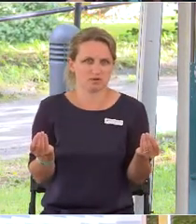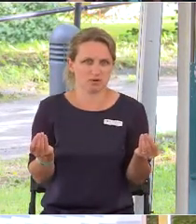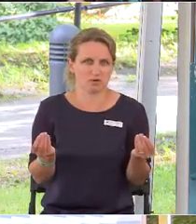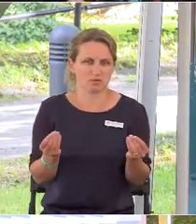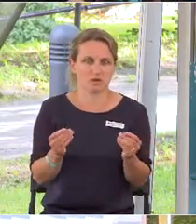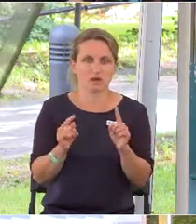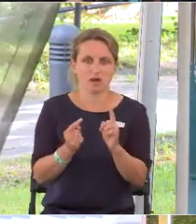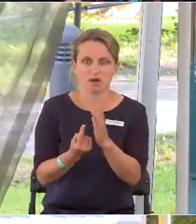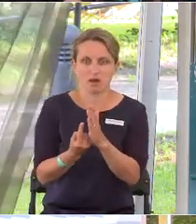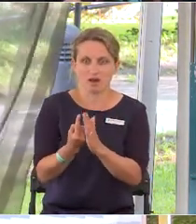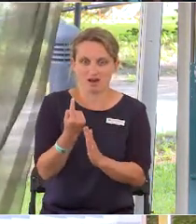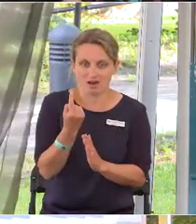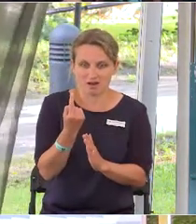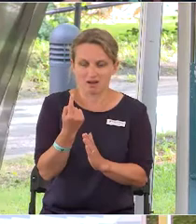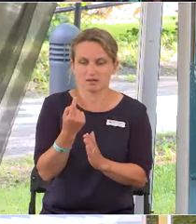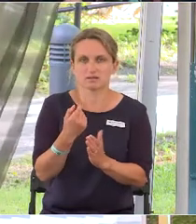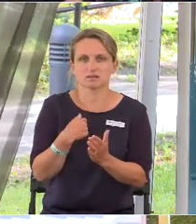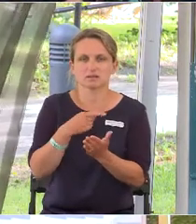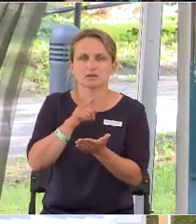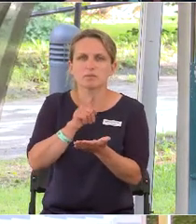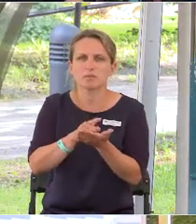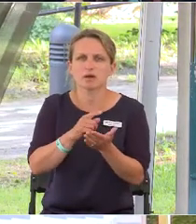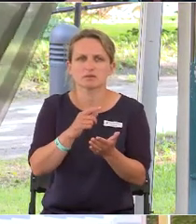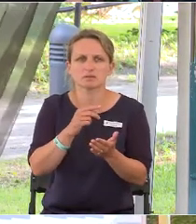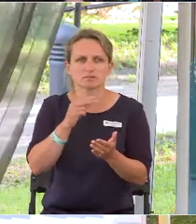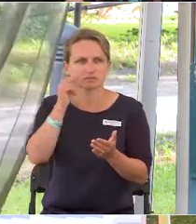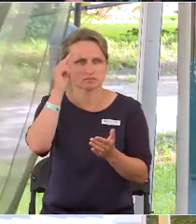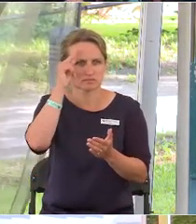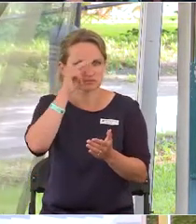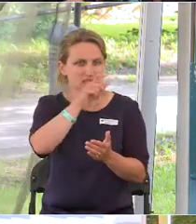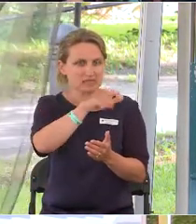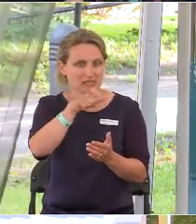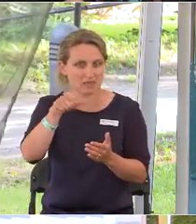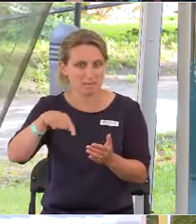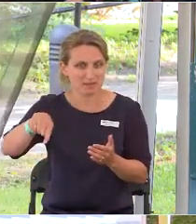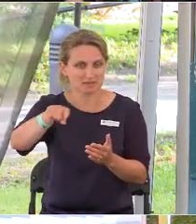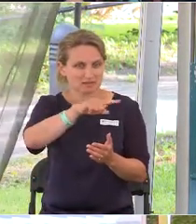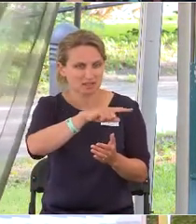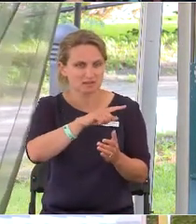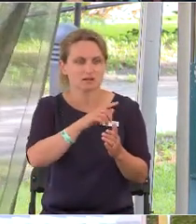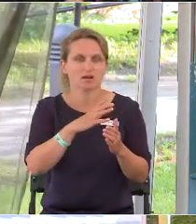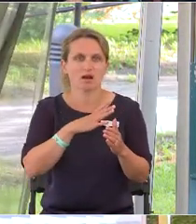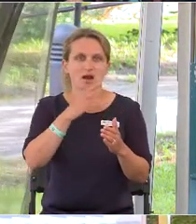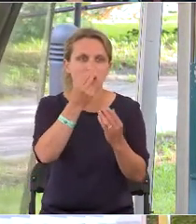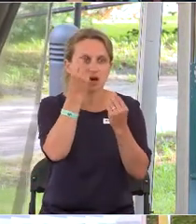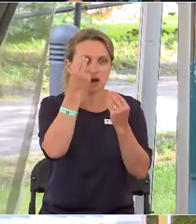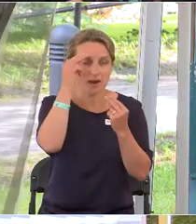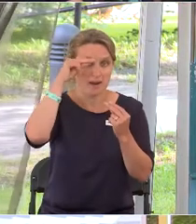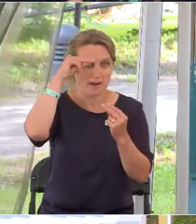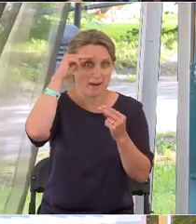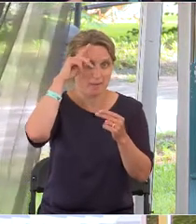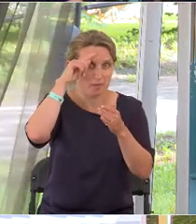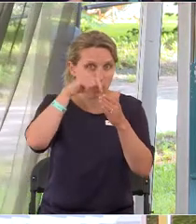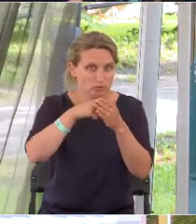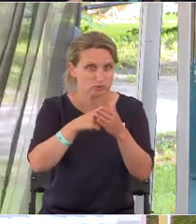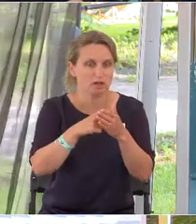find that what the people themselves, if they have something to trust, is why they trust and can we use that. And